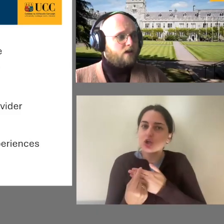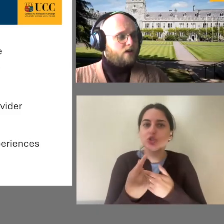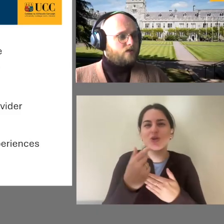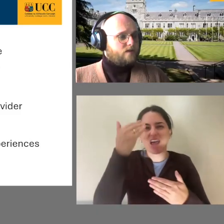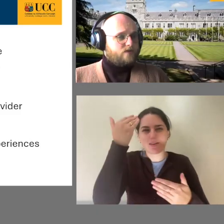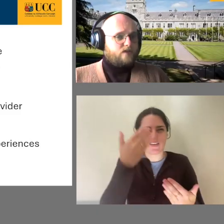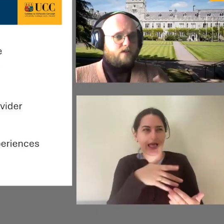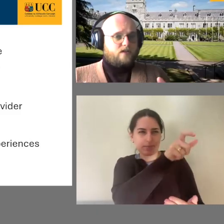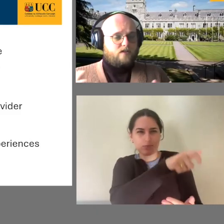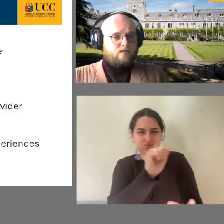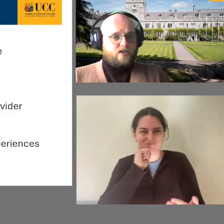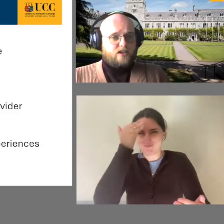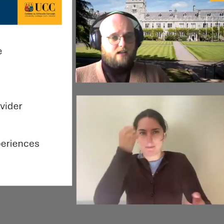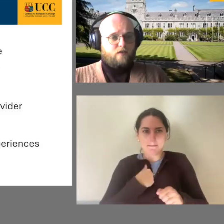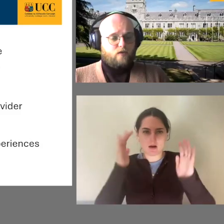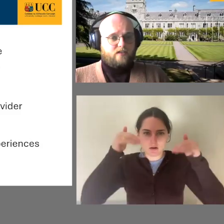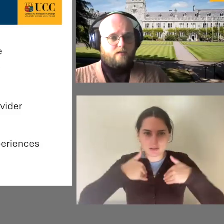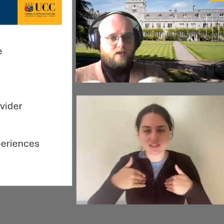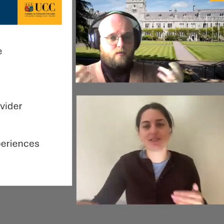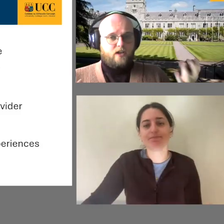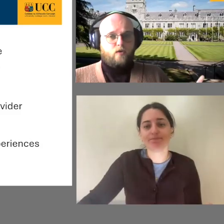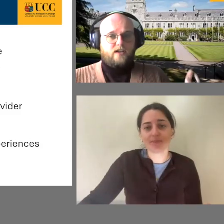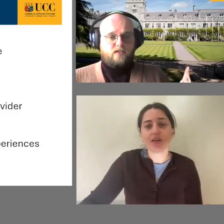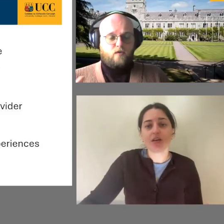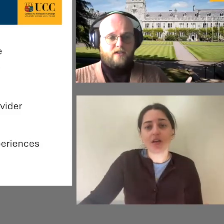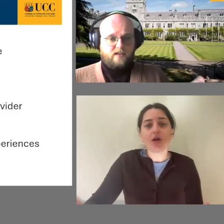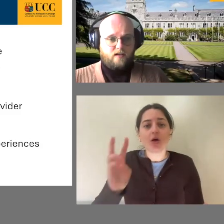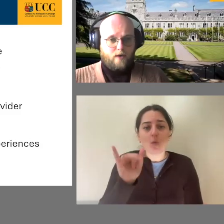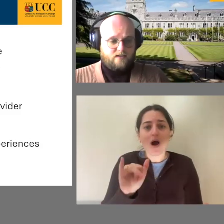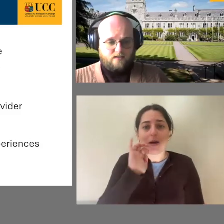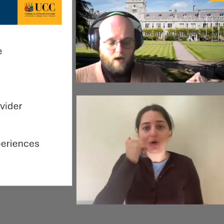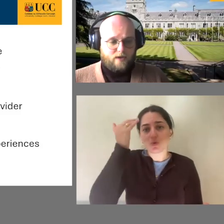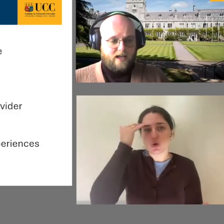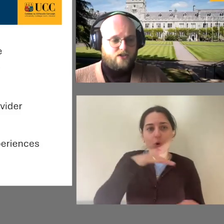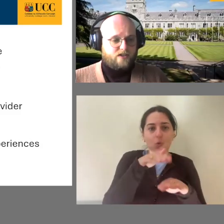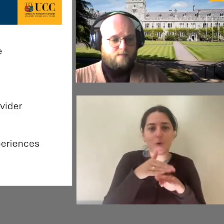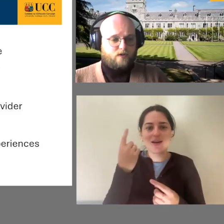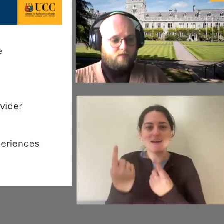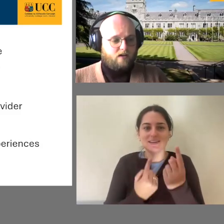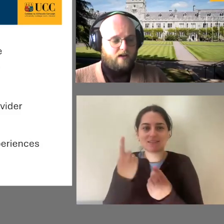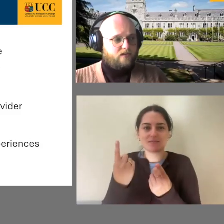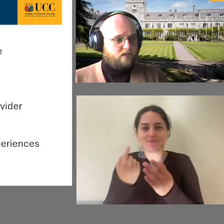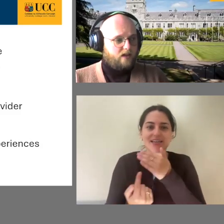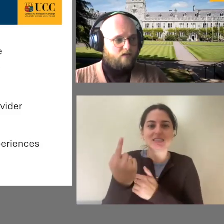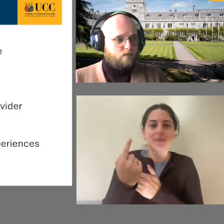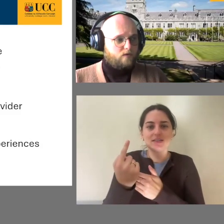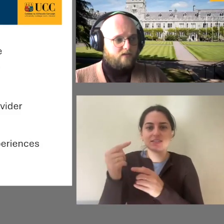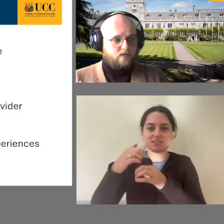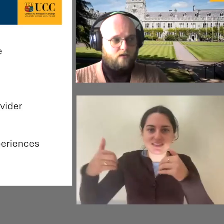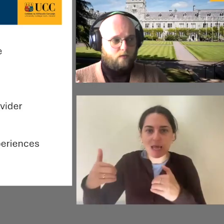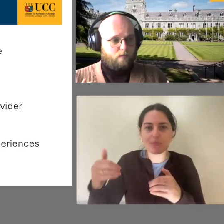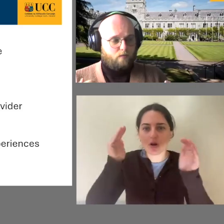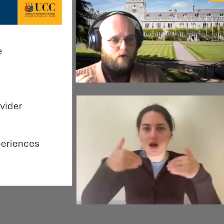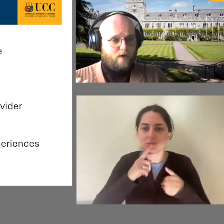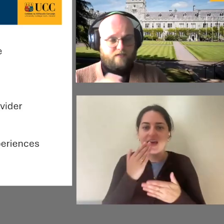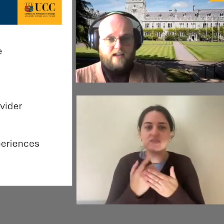providers. So I suppose the rationale for this is because we know for these independent populations, but there is